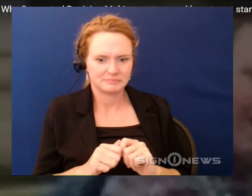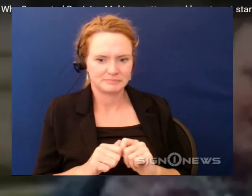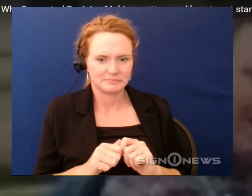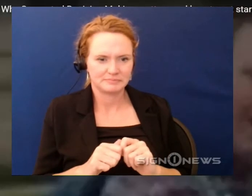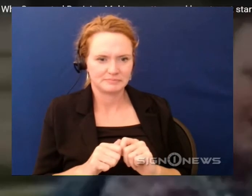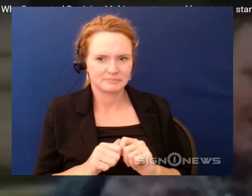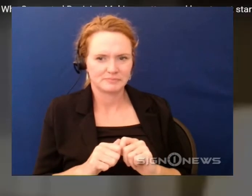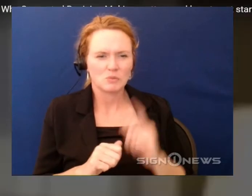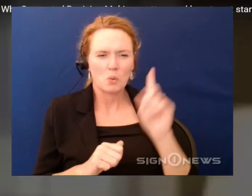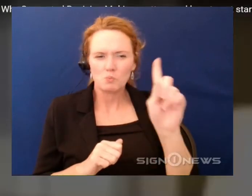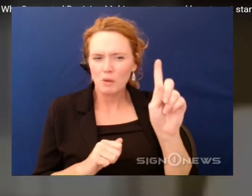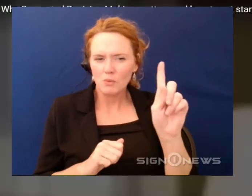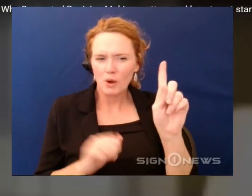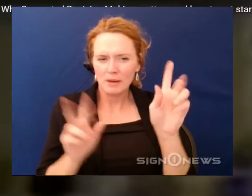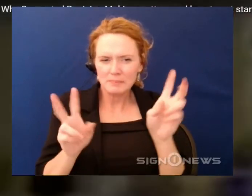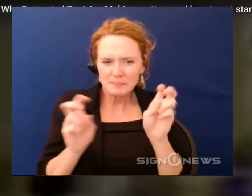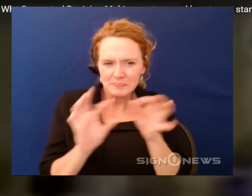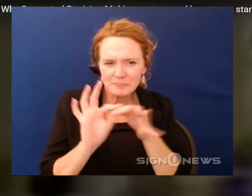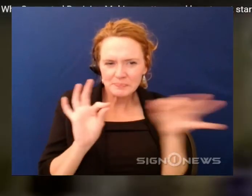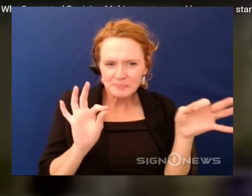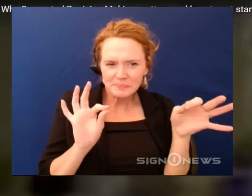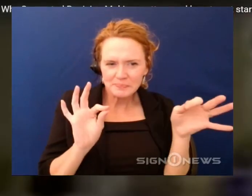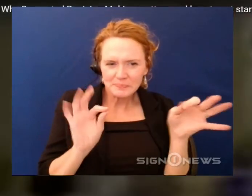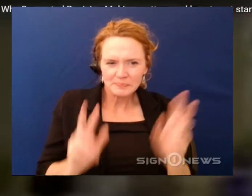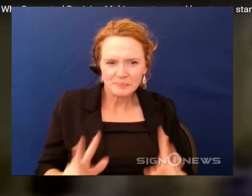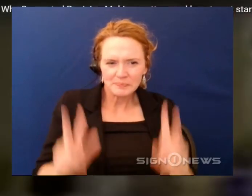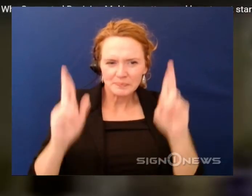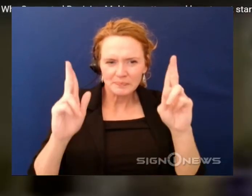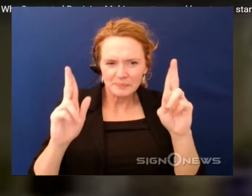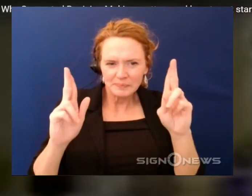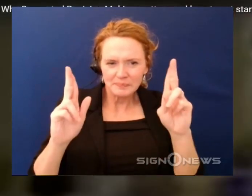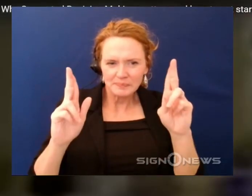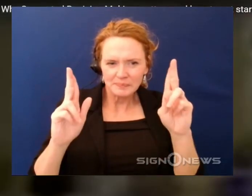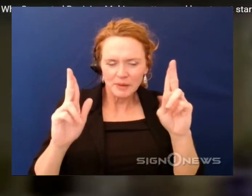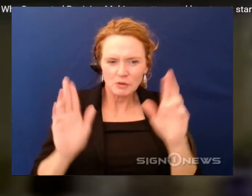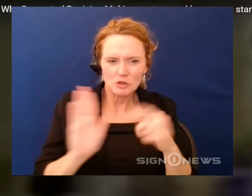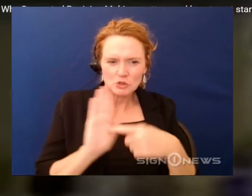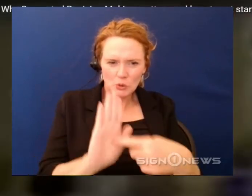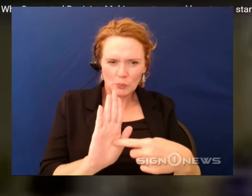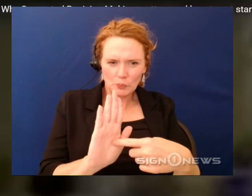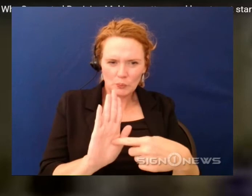One more brief clip here.